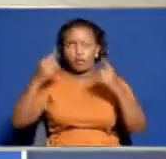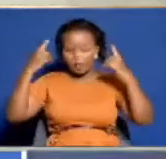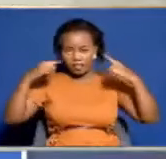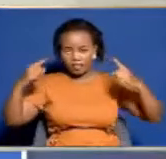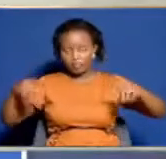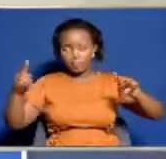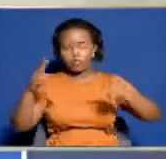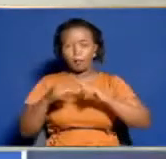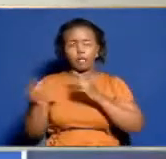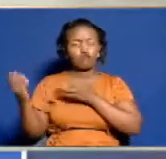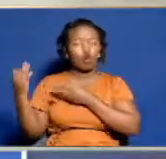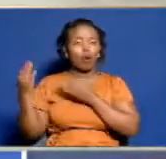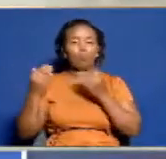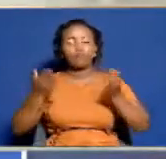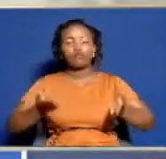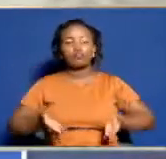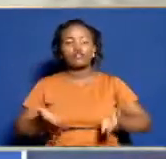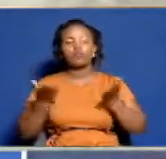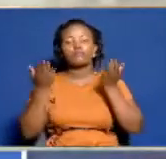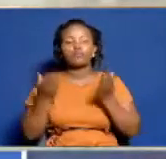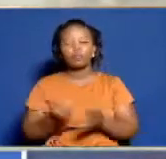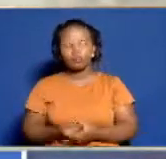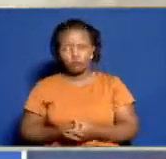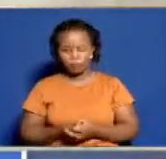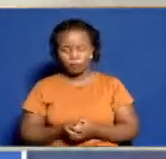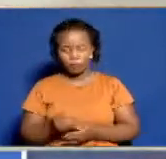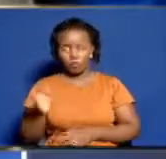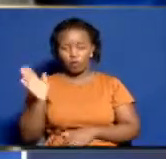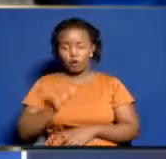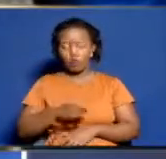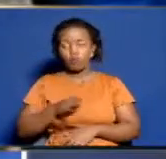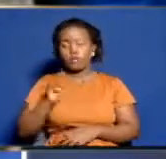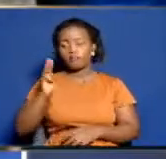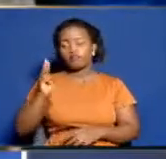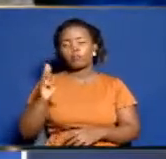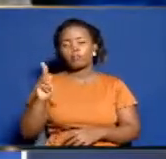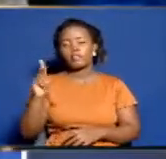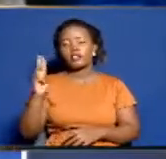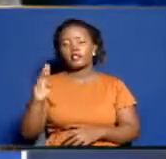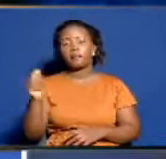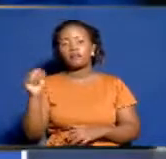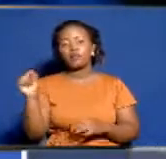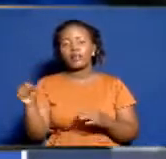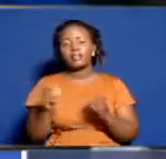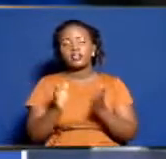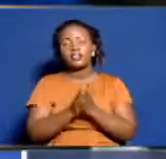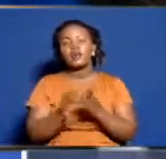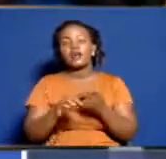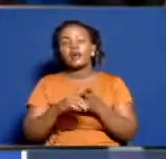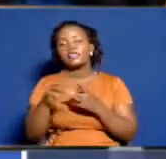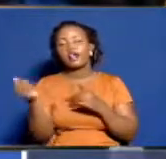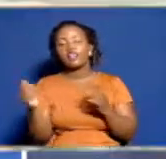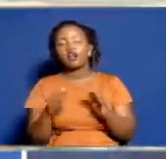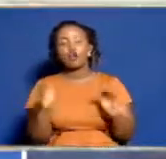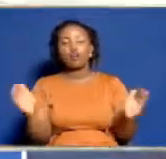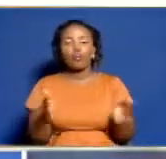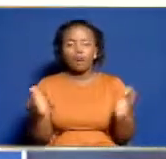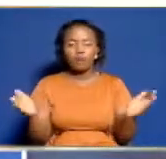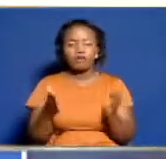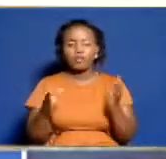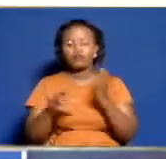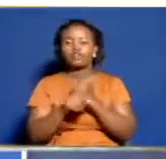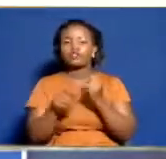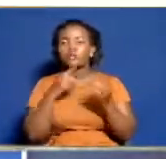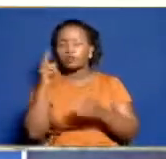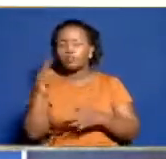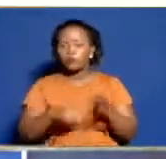that. Grace Matura from the Kenya Wildlife Conservation Association and Kate Mwikali of Progressive Welfare Association said they were